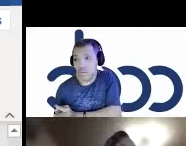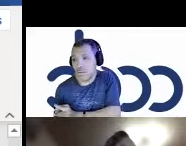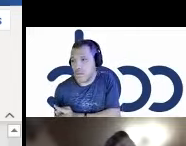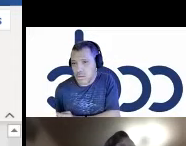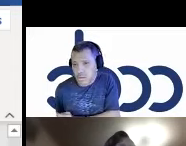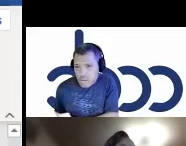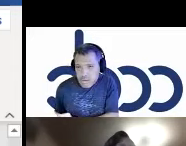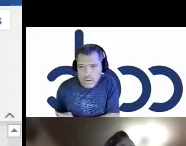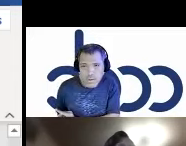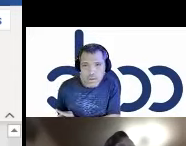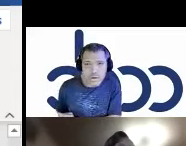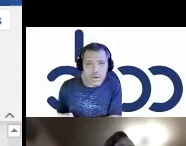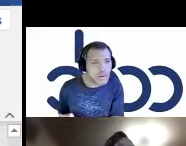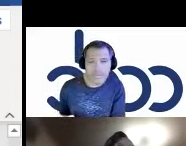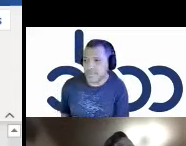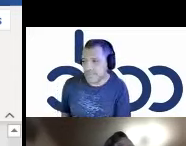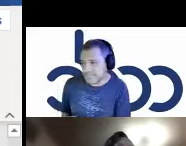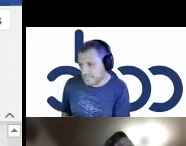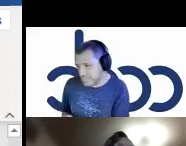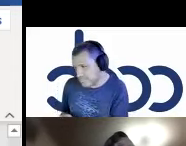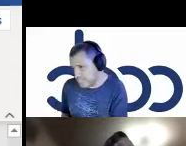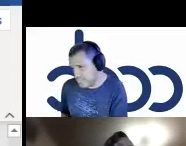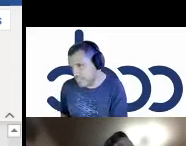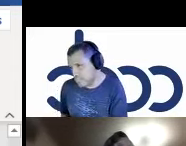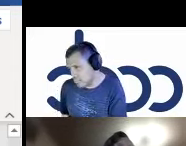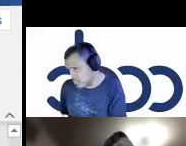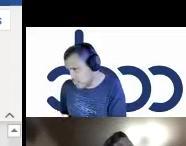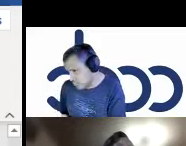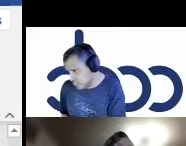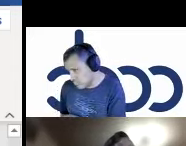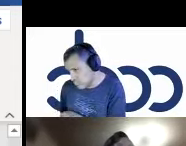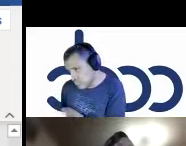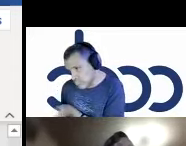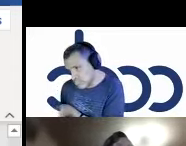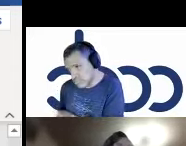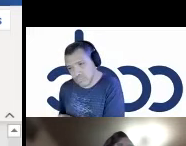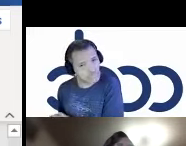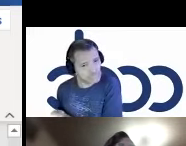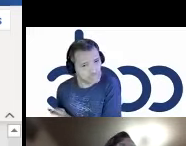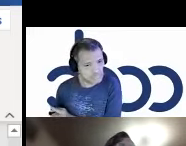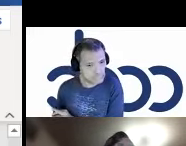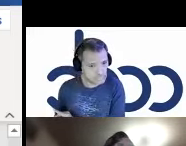think they said 1 to 3, right? Yep, Mhm. 1 to 3. or we have a lot of ideas. Yeah, I 1 think to it's 3. 2 to 3, wasn't